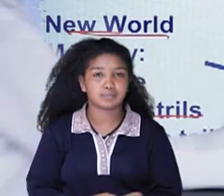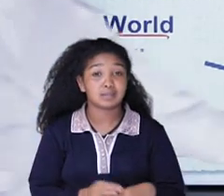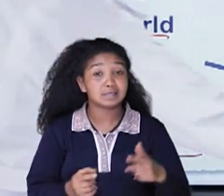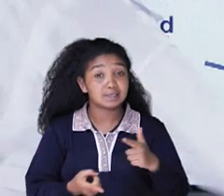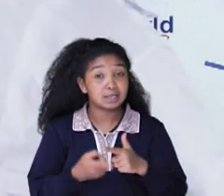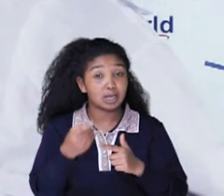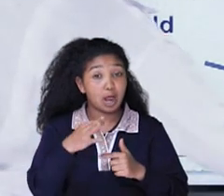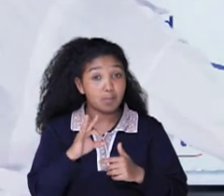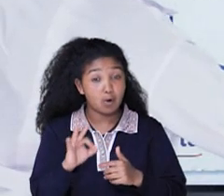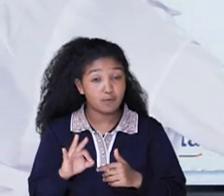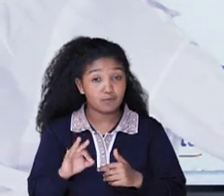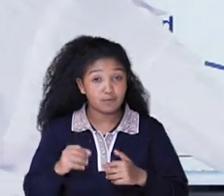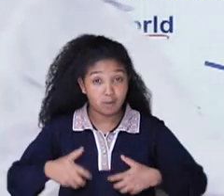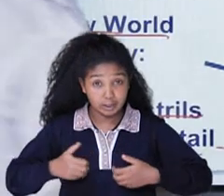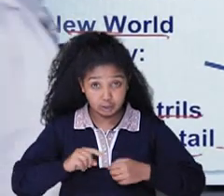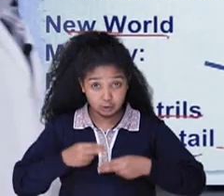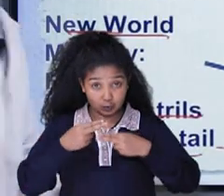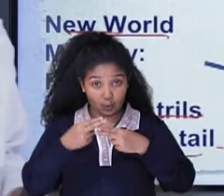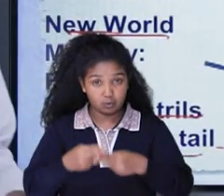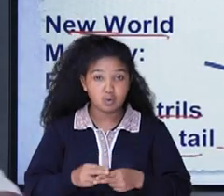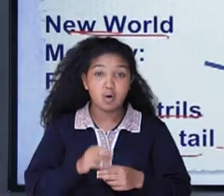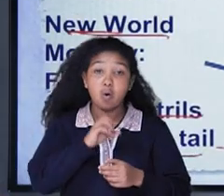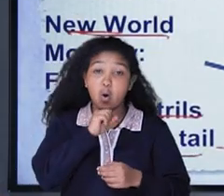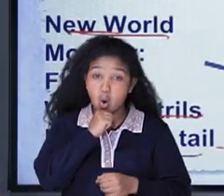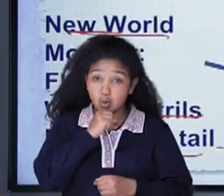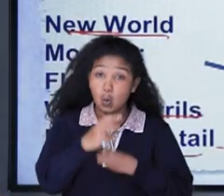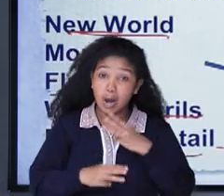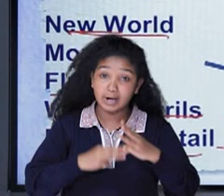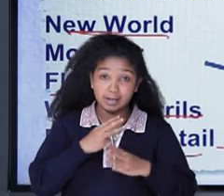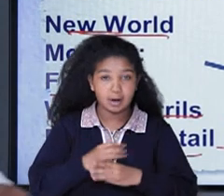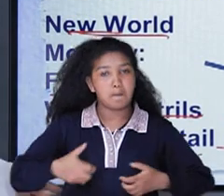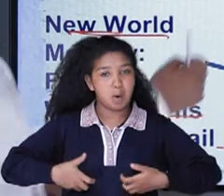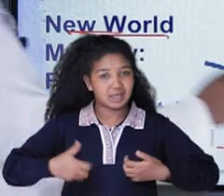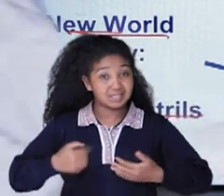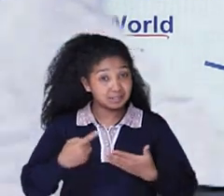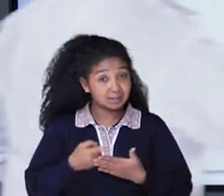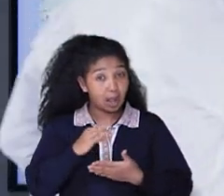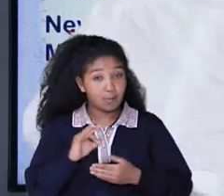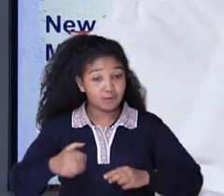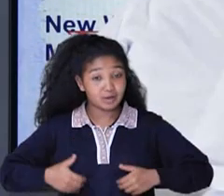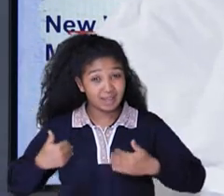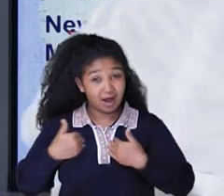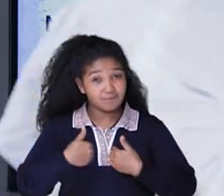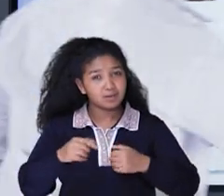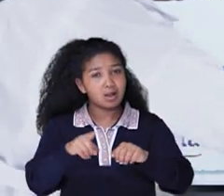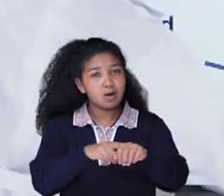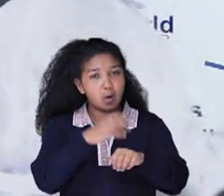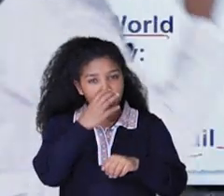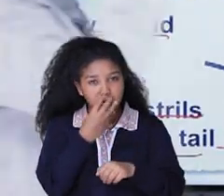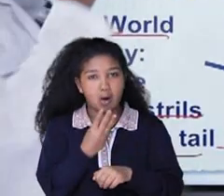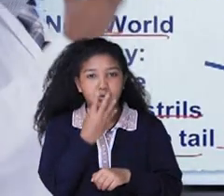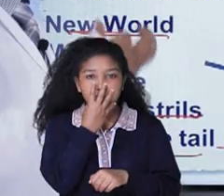The second type of monkey is called Old World monkey. This type of monkey have long